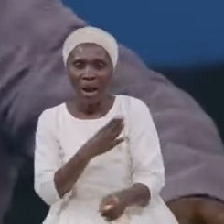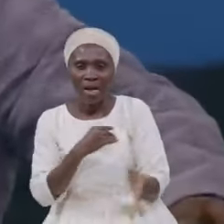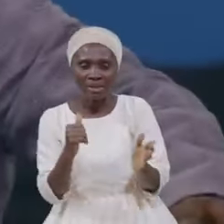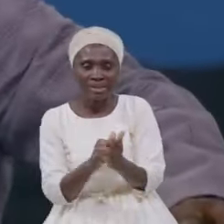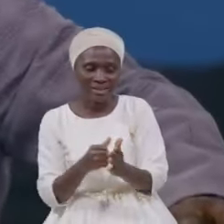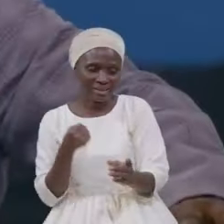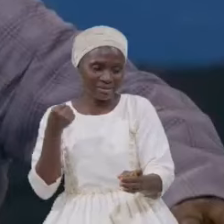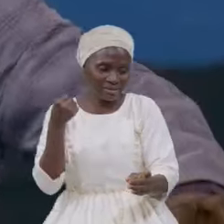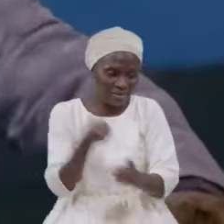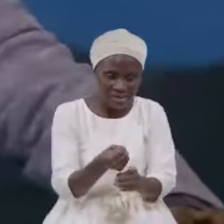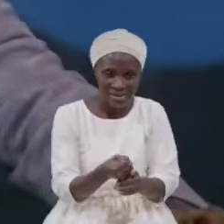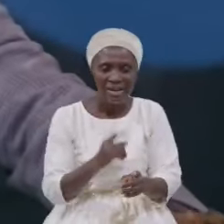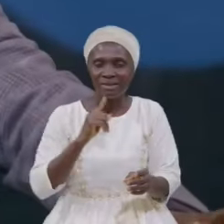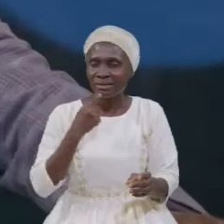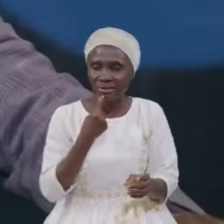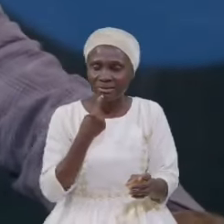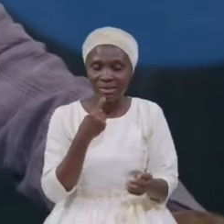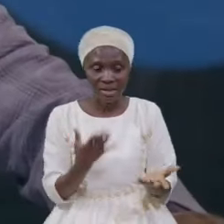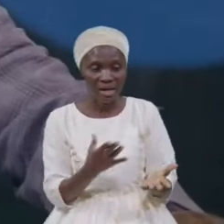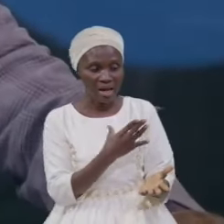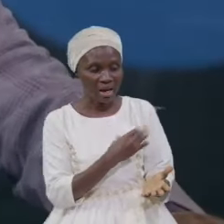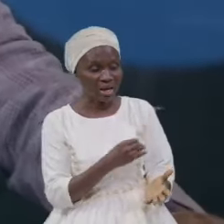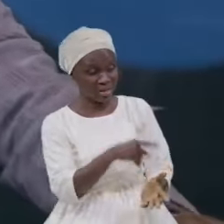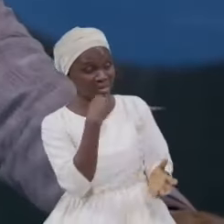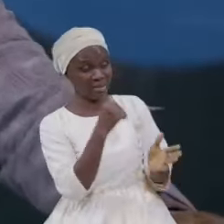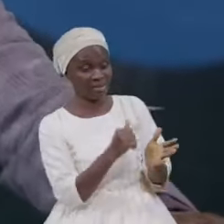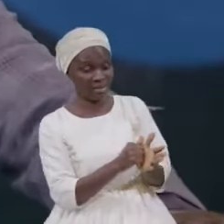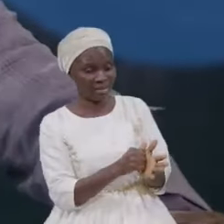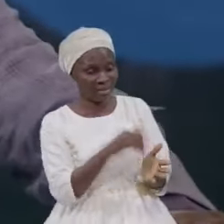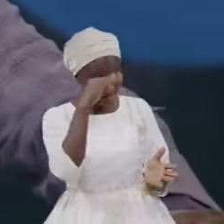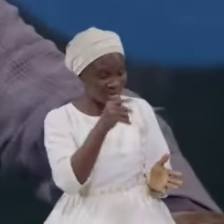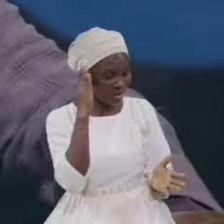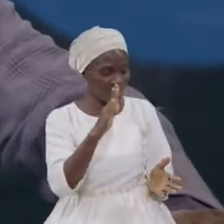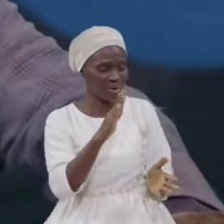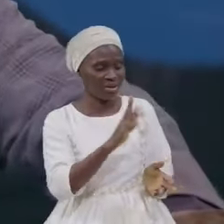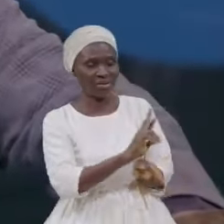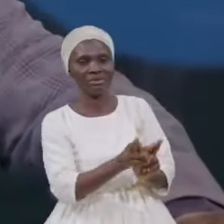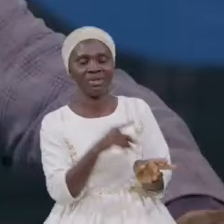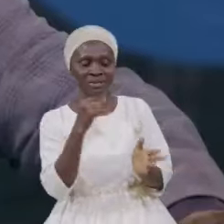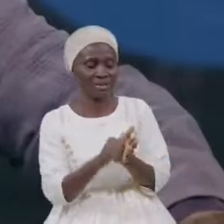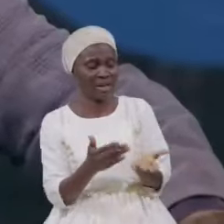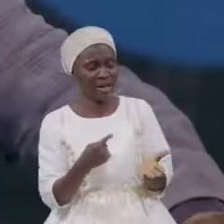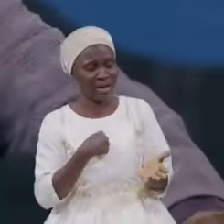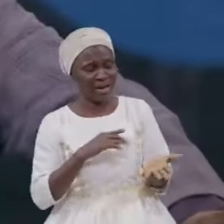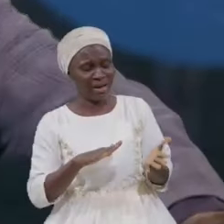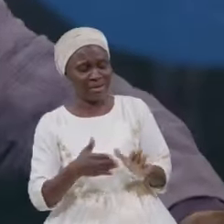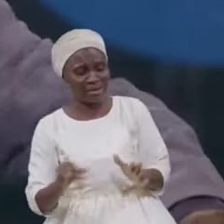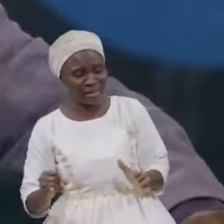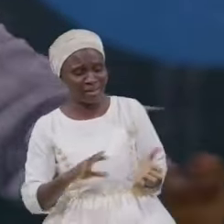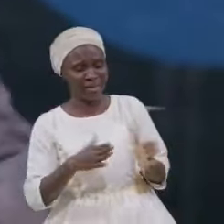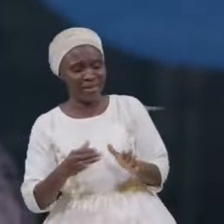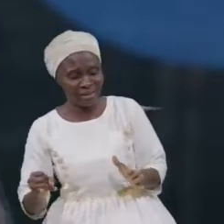them take this pain away. I'm dying. And he doesn't have the chance to repent. When he said